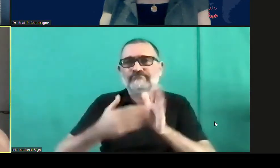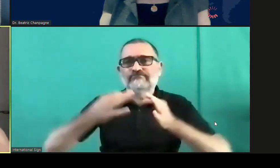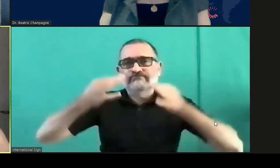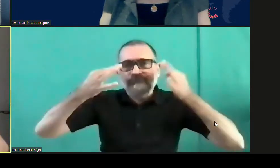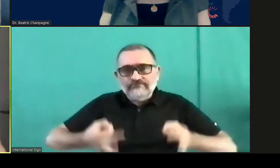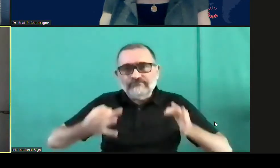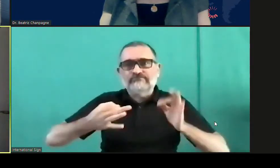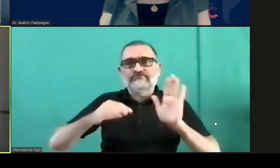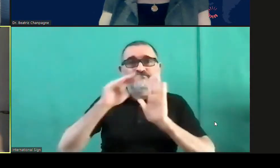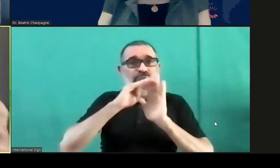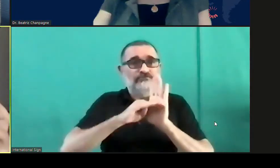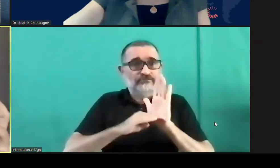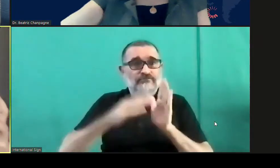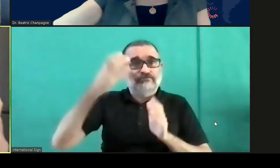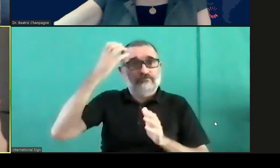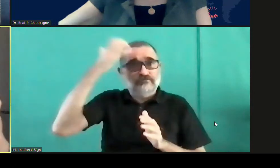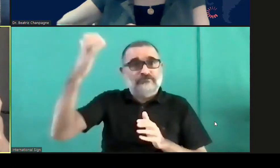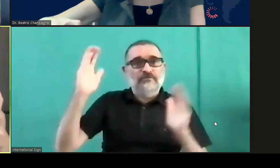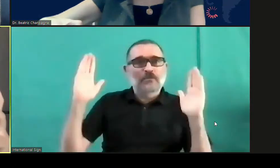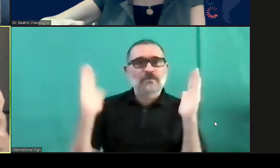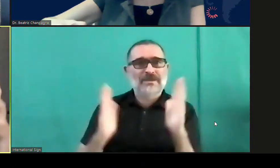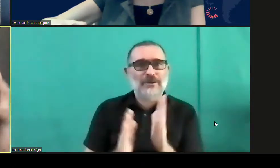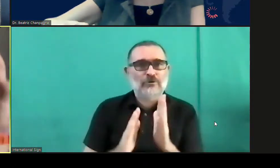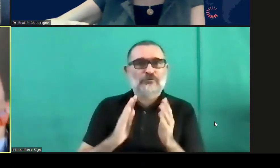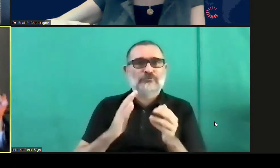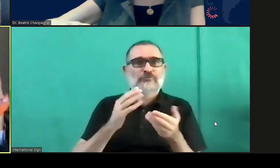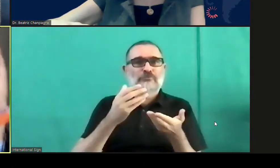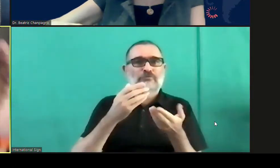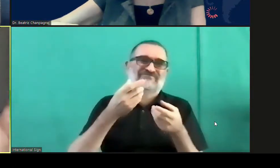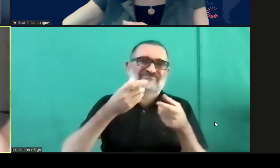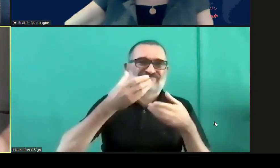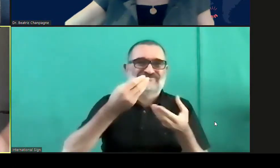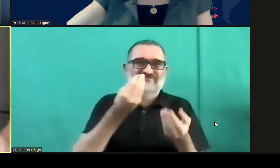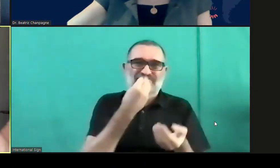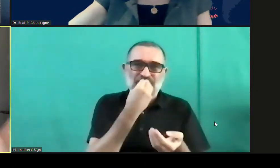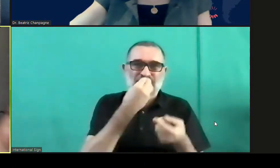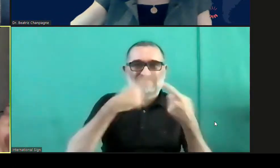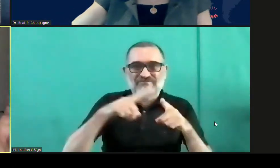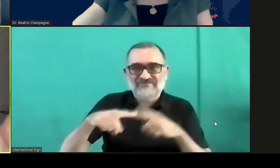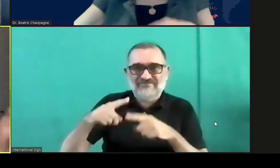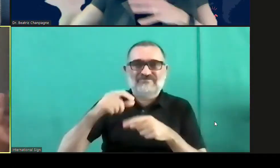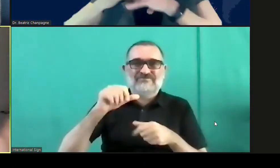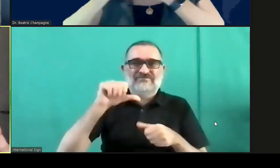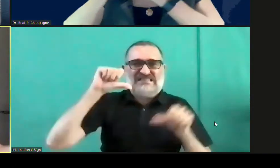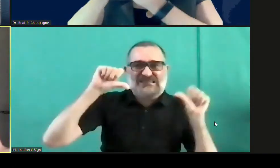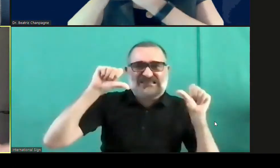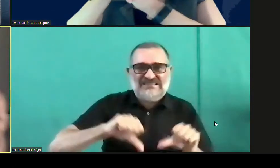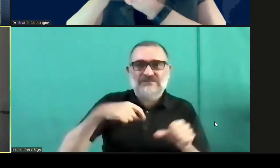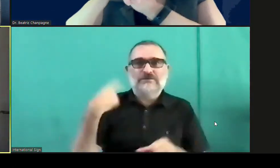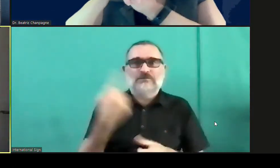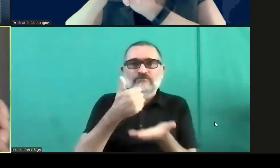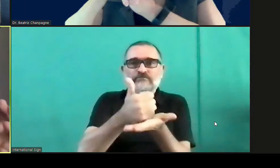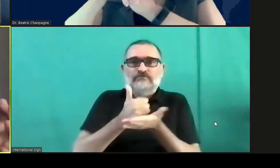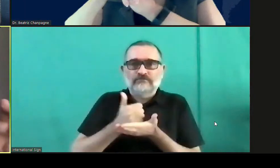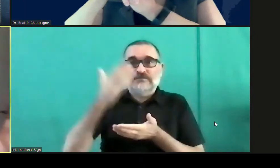respecting fundamental rights, we have to use the evidence. And the evidence says that taxes, but also extra